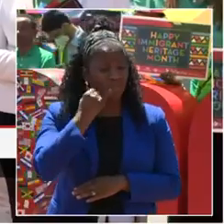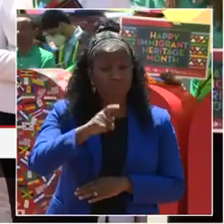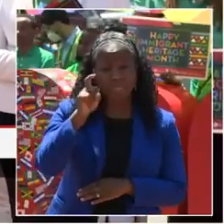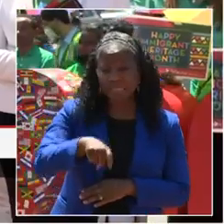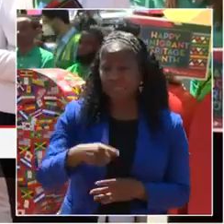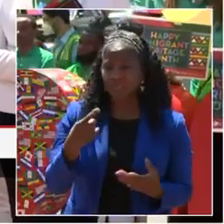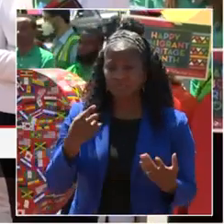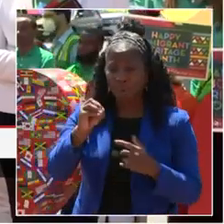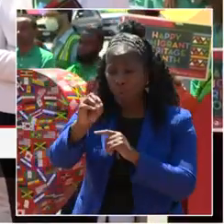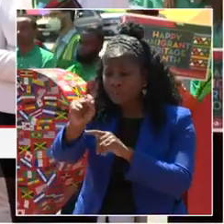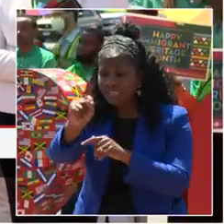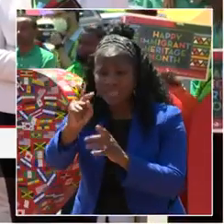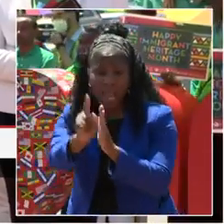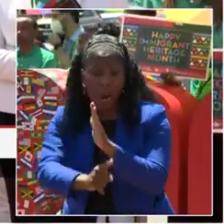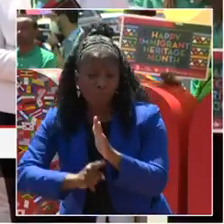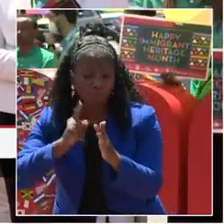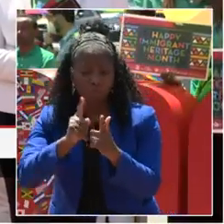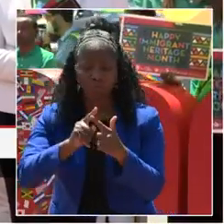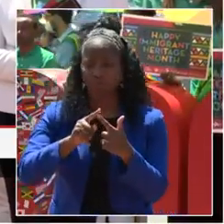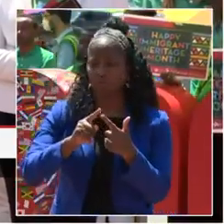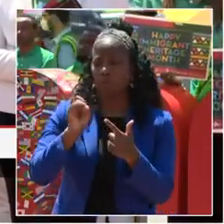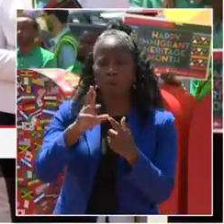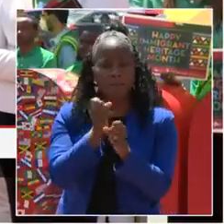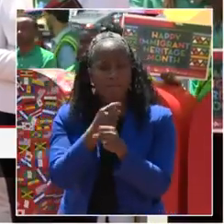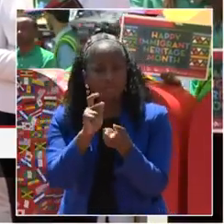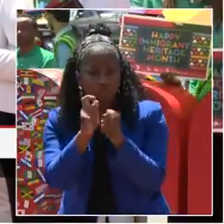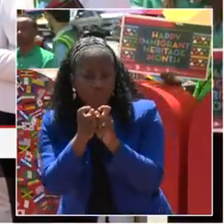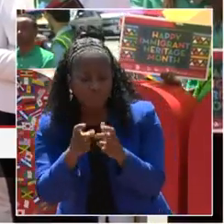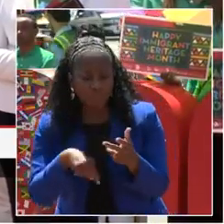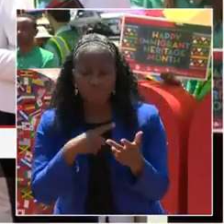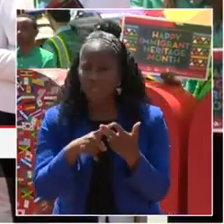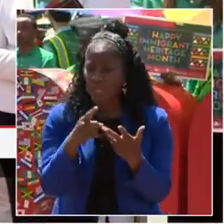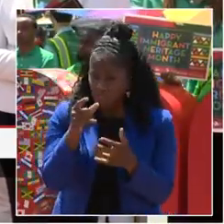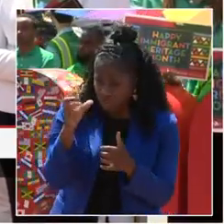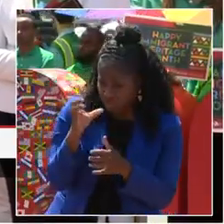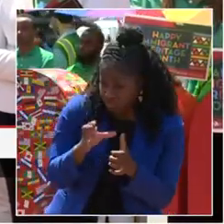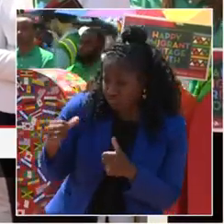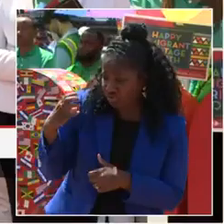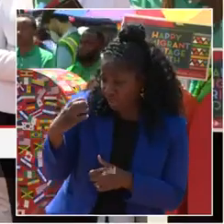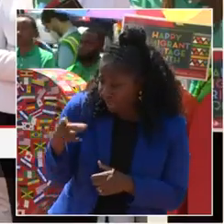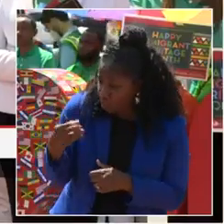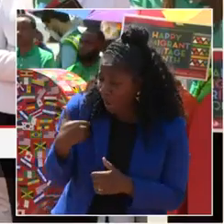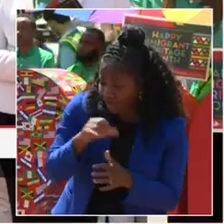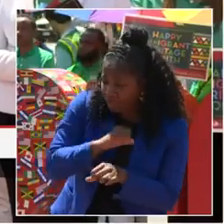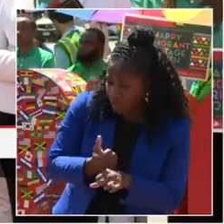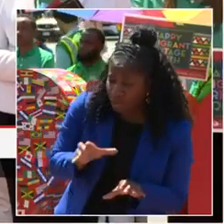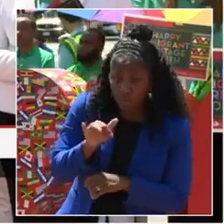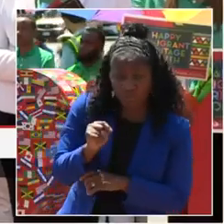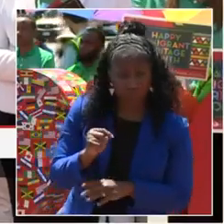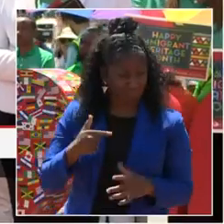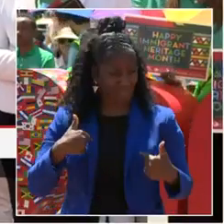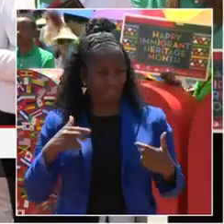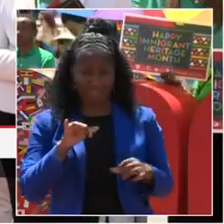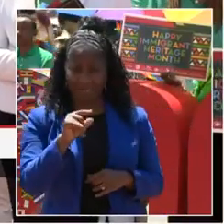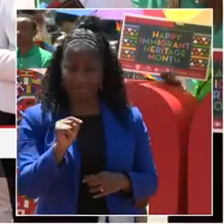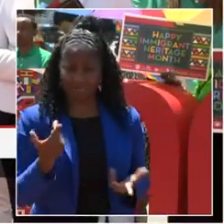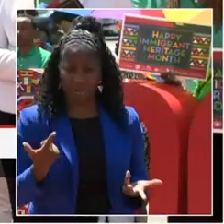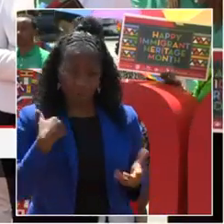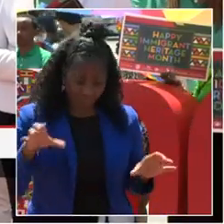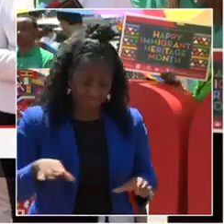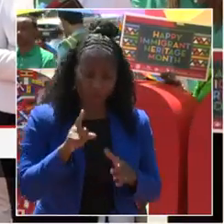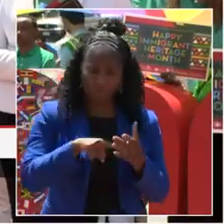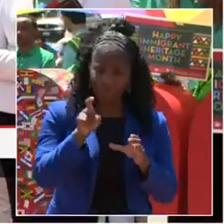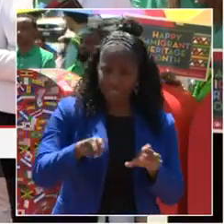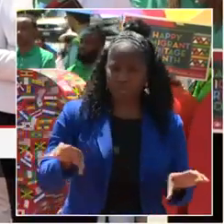work overtime hours, if we need to make adjustments, Chief, you have the authority to do whatever it is you need to do. And we've done the things that we need to do